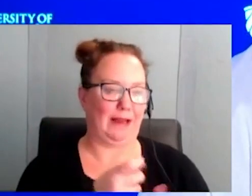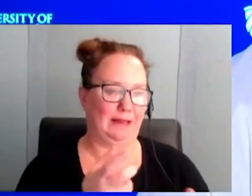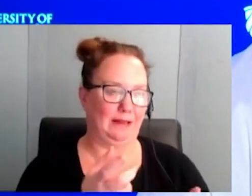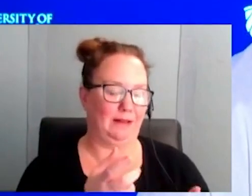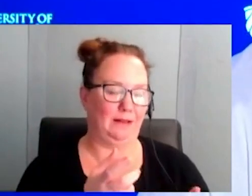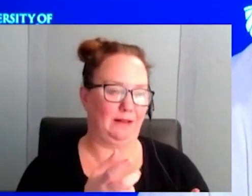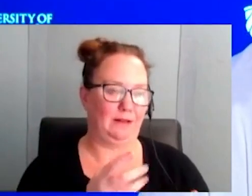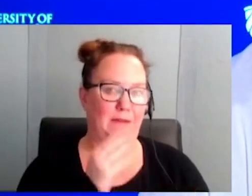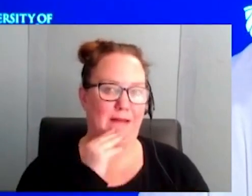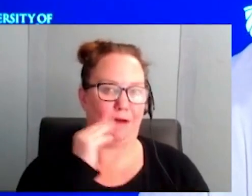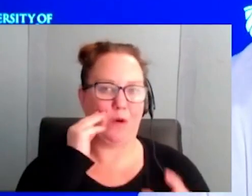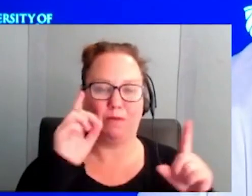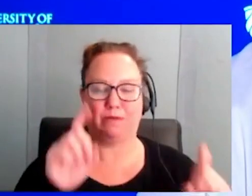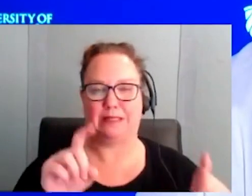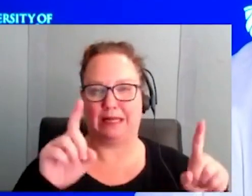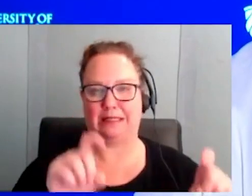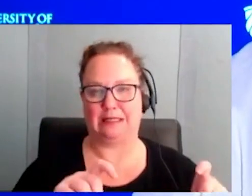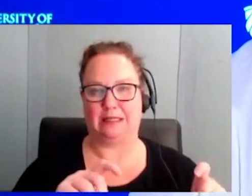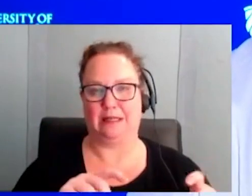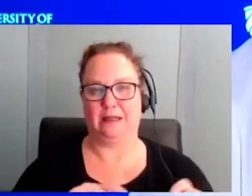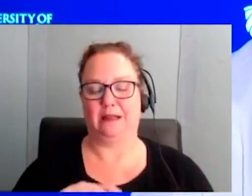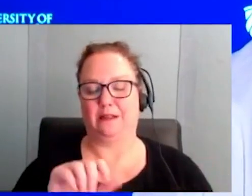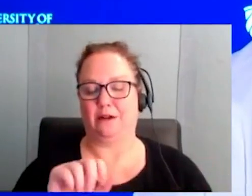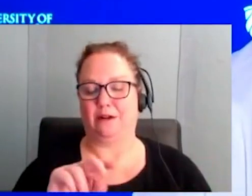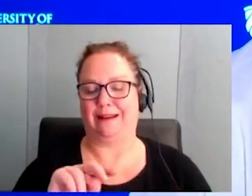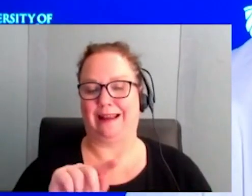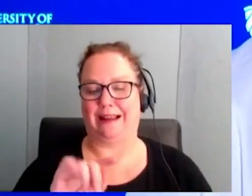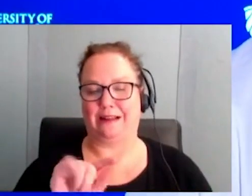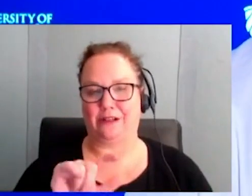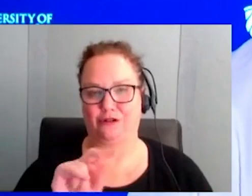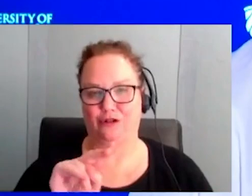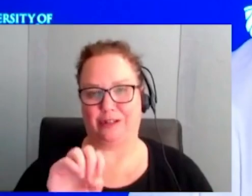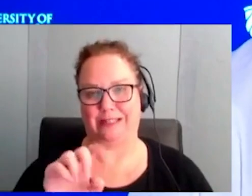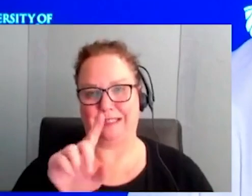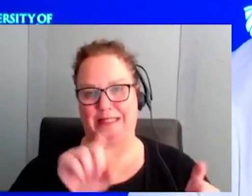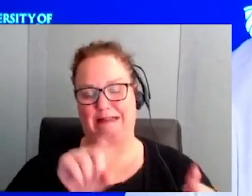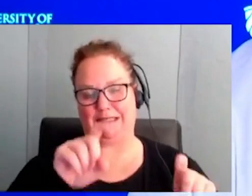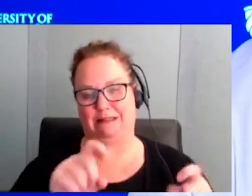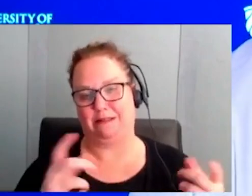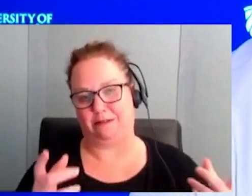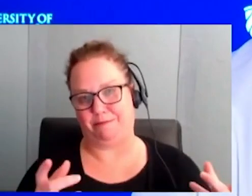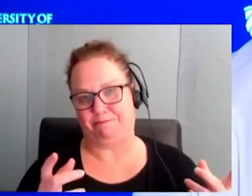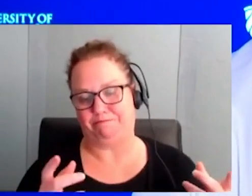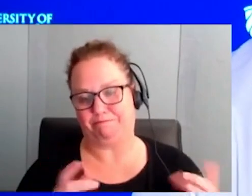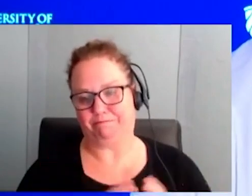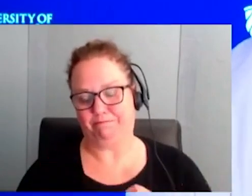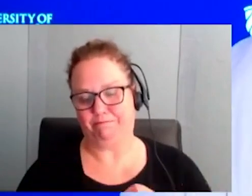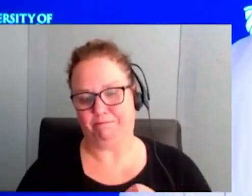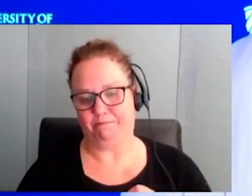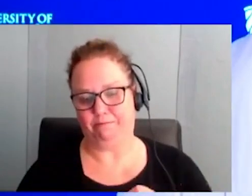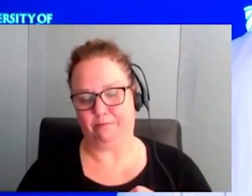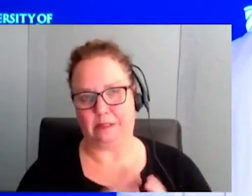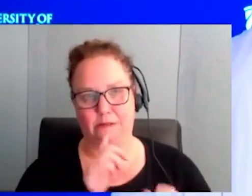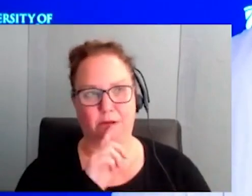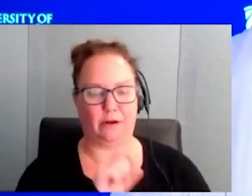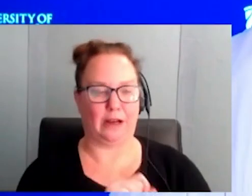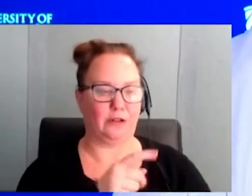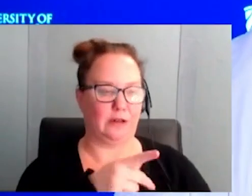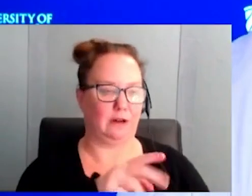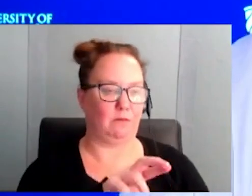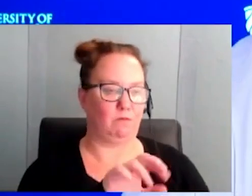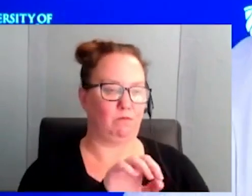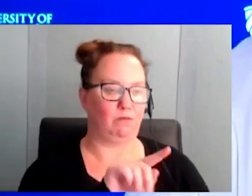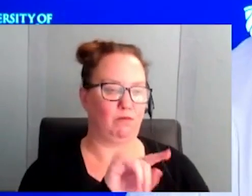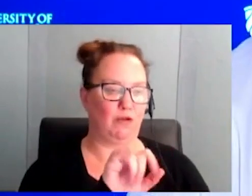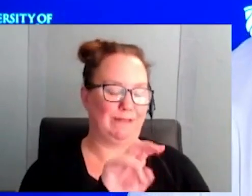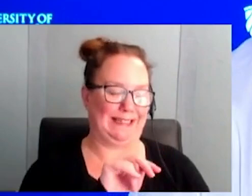home test. The home tests are antigen tests. So you're looking at actually a protein. You're not looking at